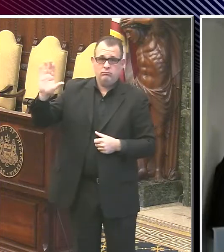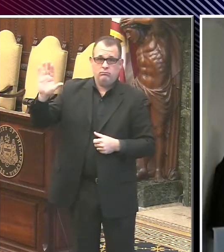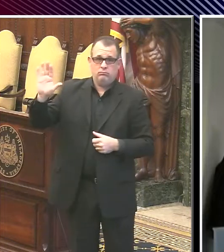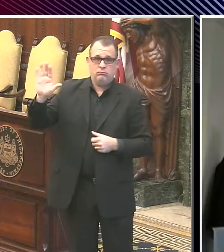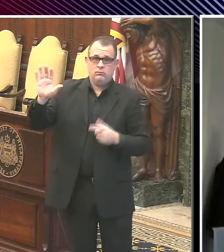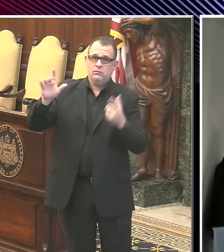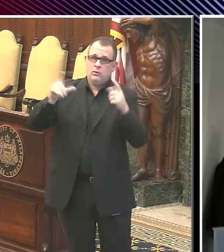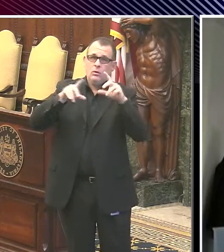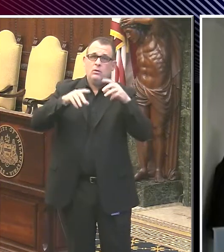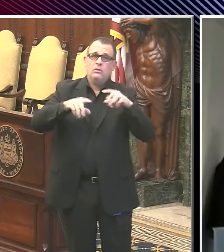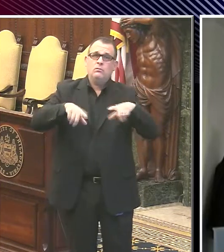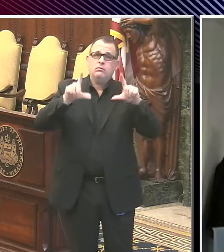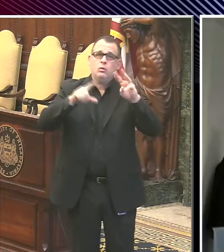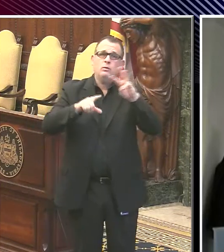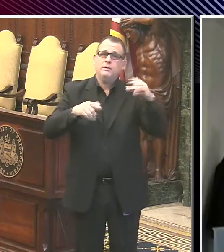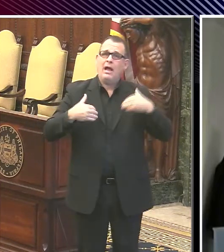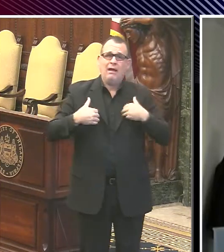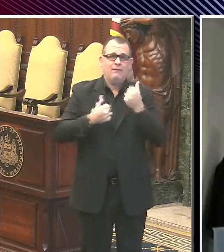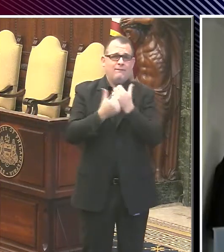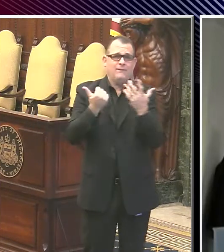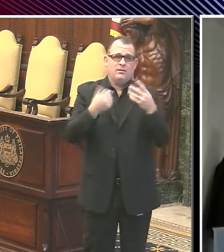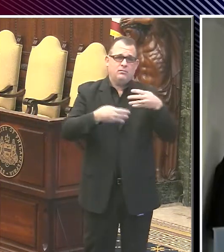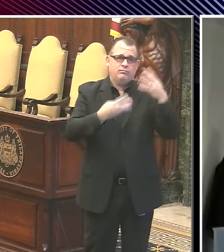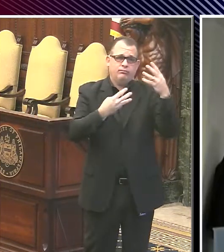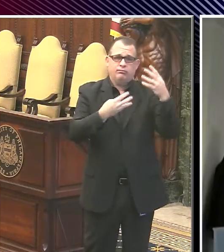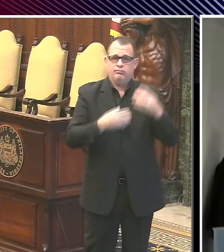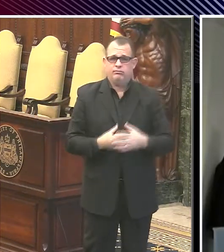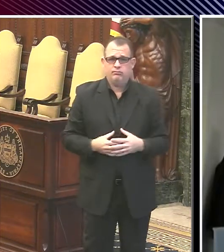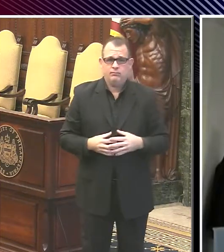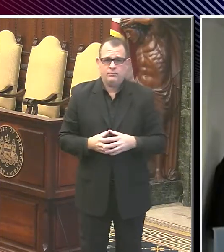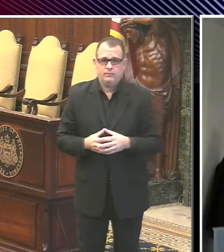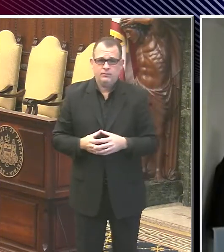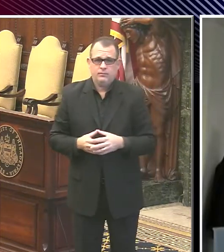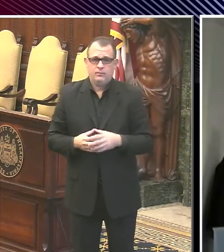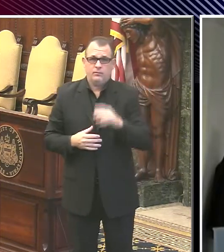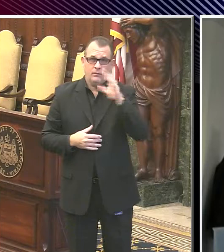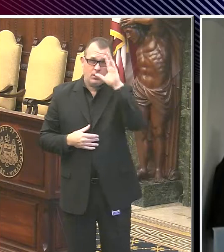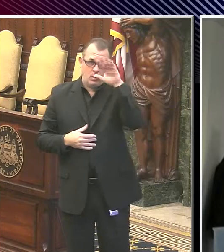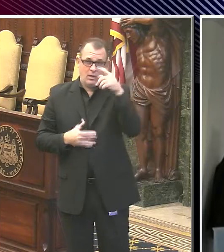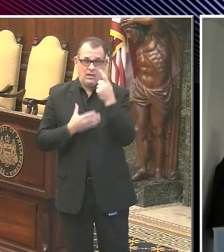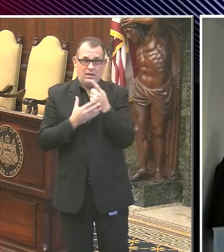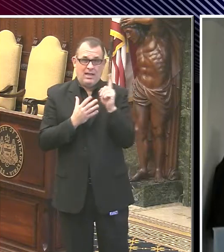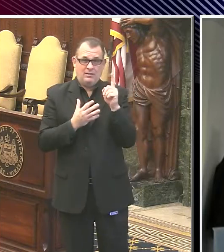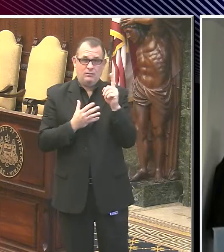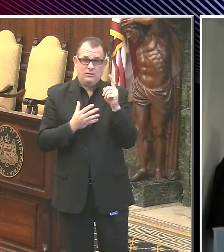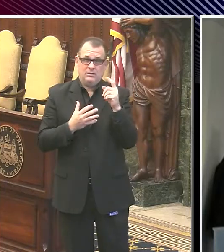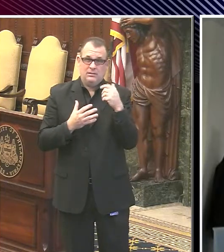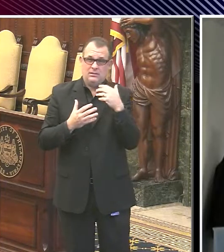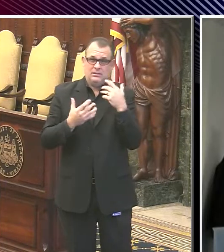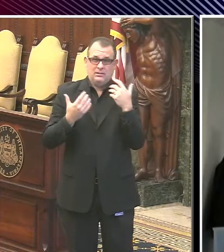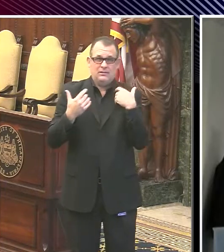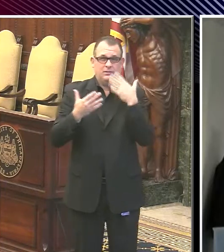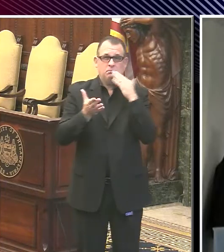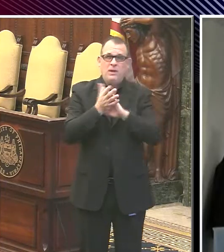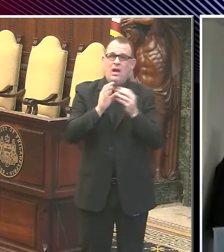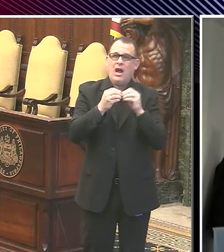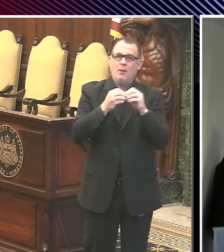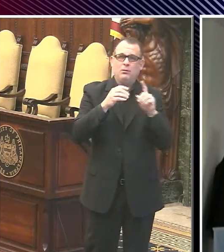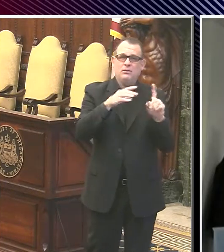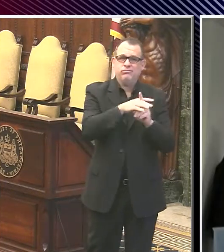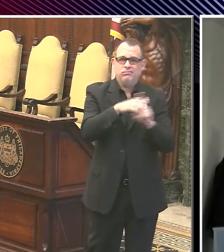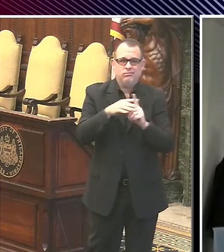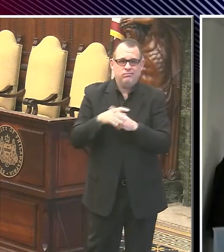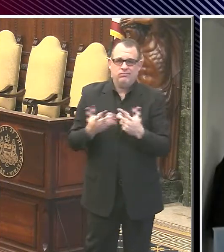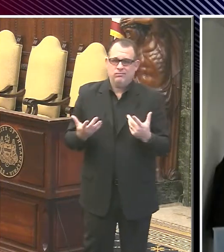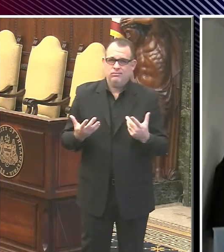Now, overall, we hit some pretty grim milestones last week. So it's worth thinking how severe this epidemic has been in the city.